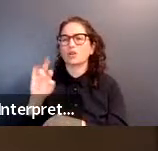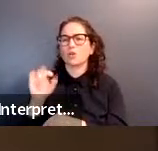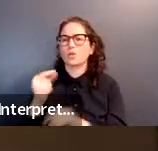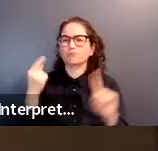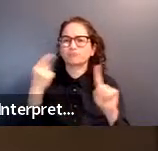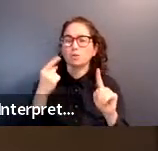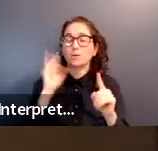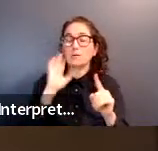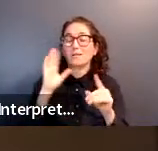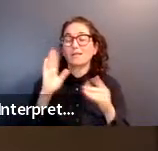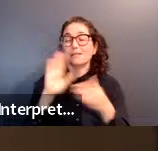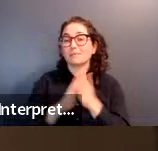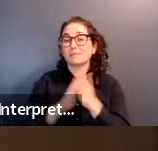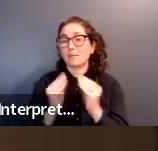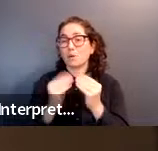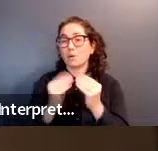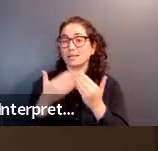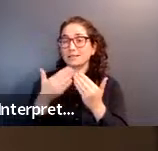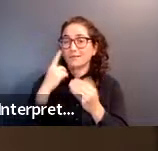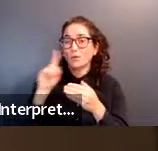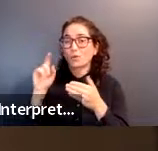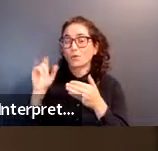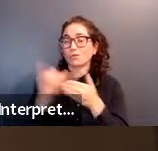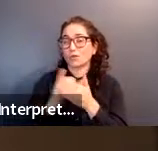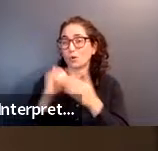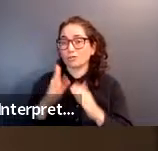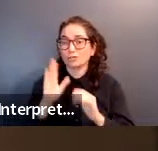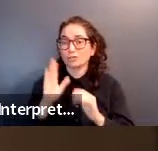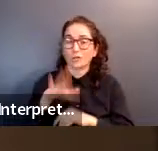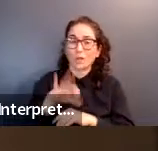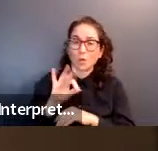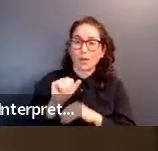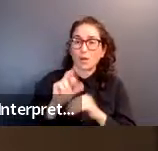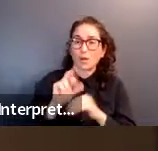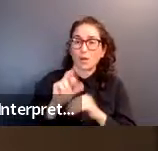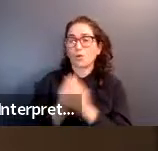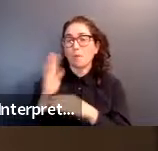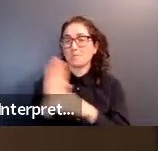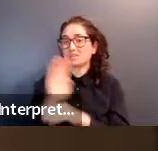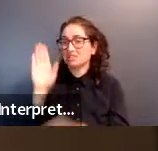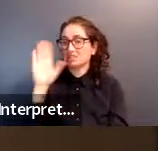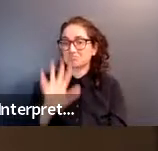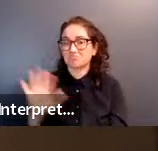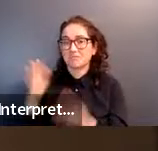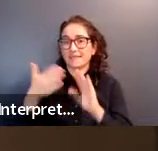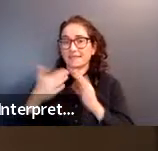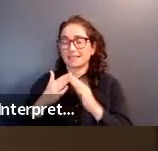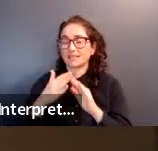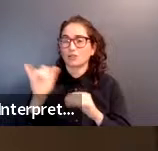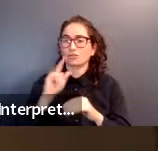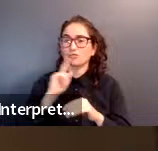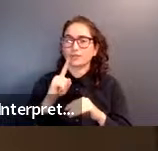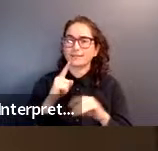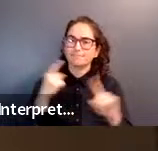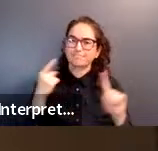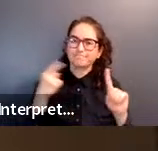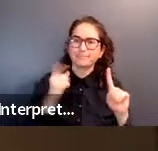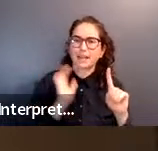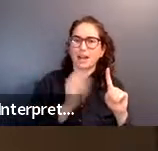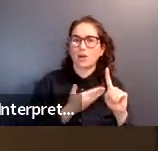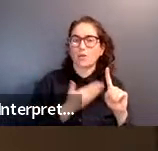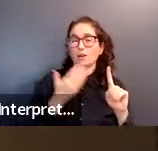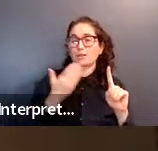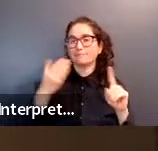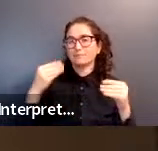easier for New Yorkers to locate or grow a business anywhere in the city and to take aim at our storefront